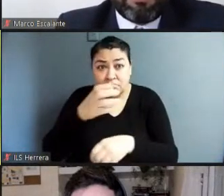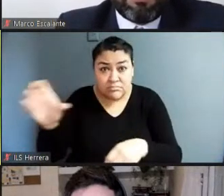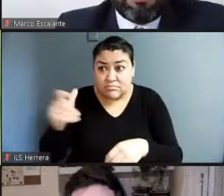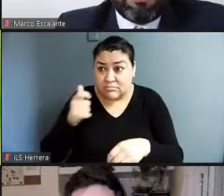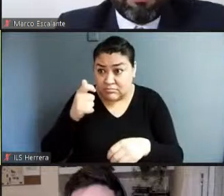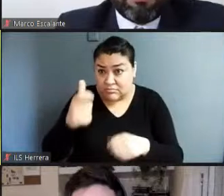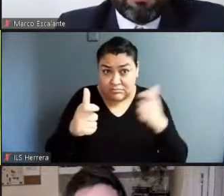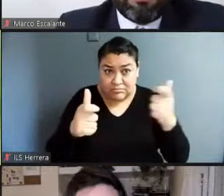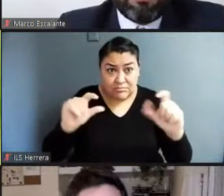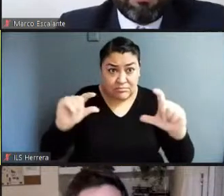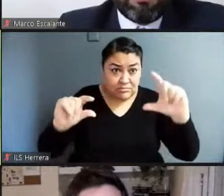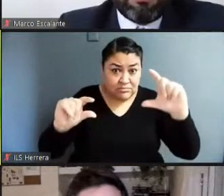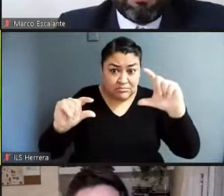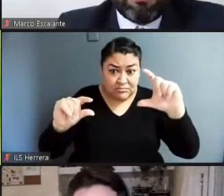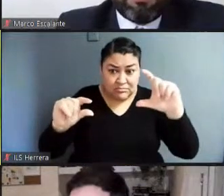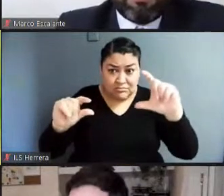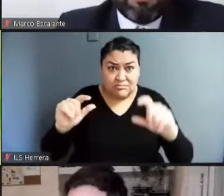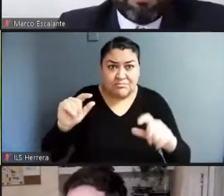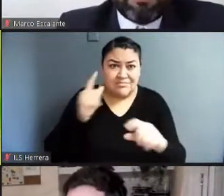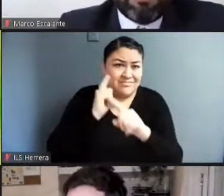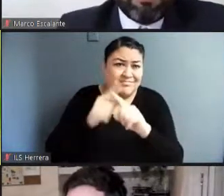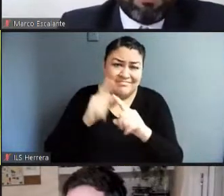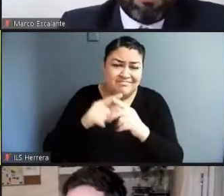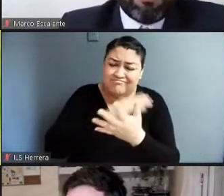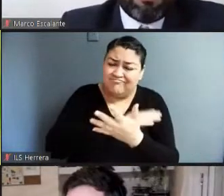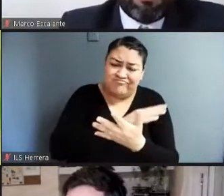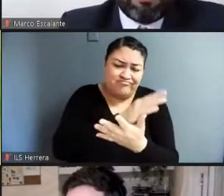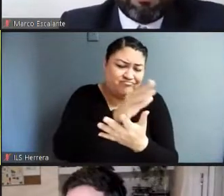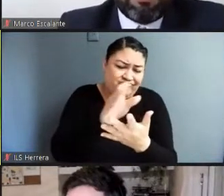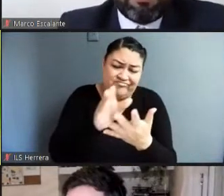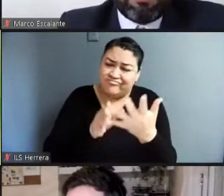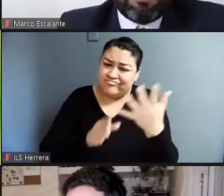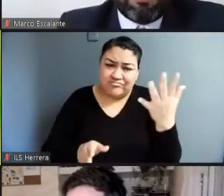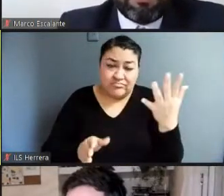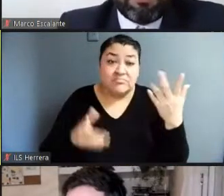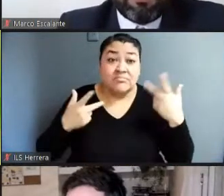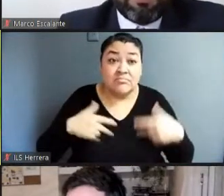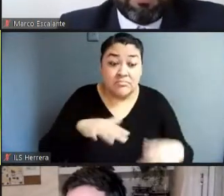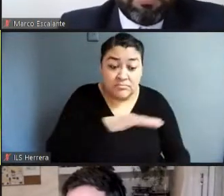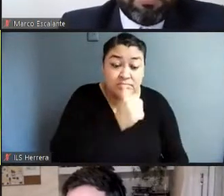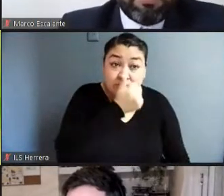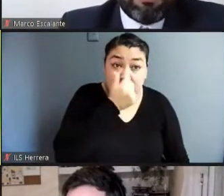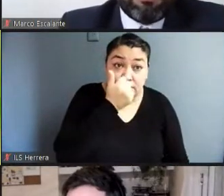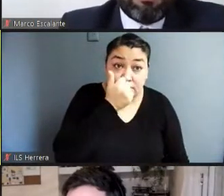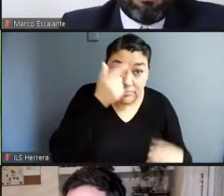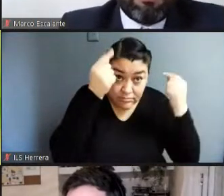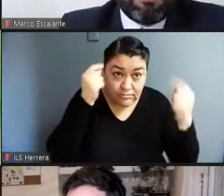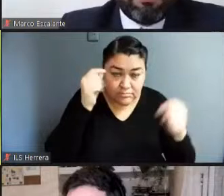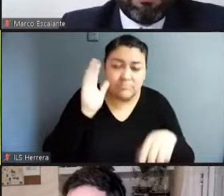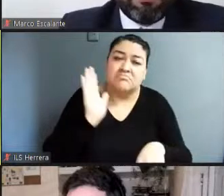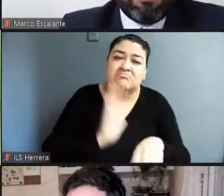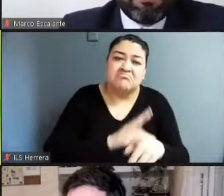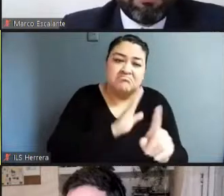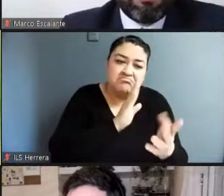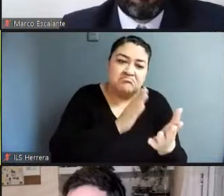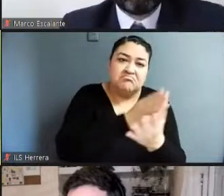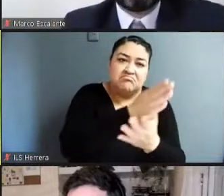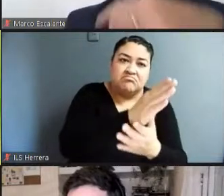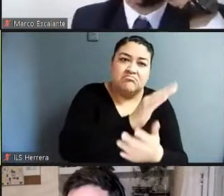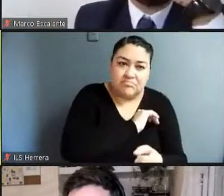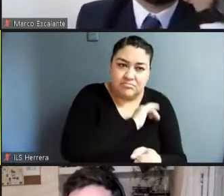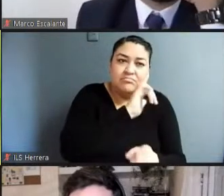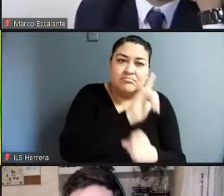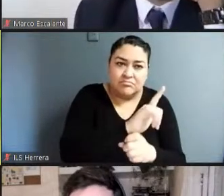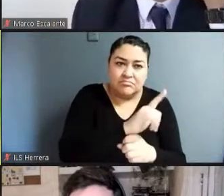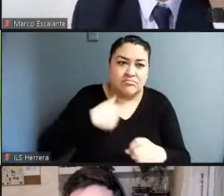difference in the pay that one gets in the city compared to a rural community and so on. There are many, many factors involved,